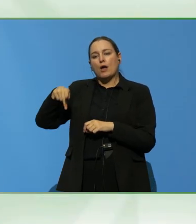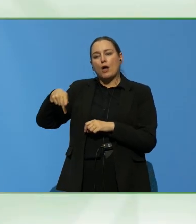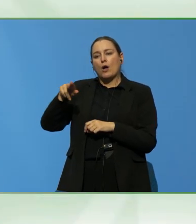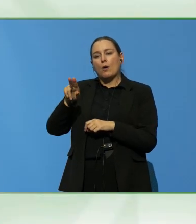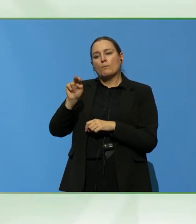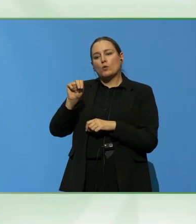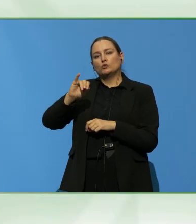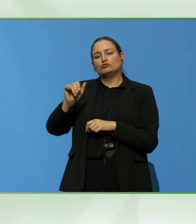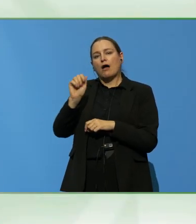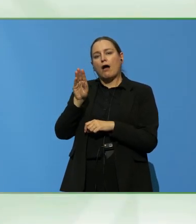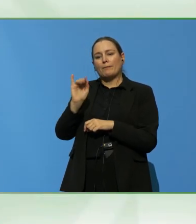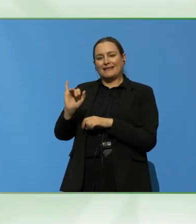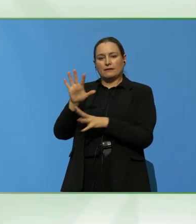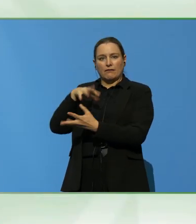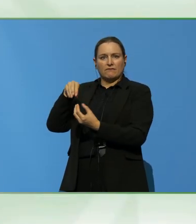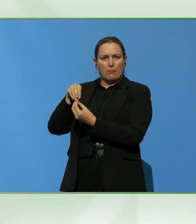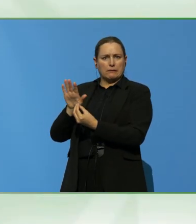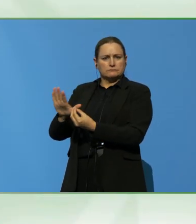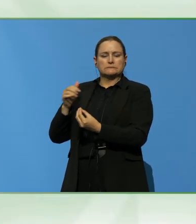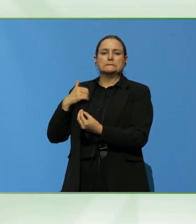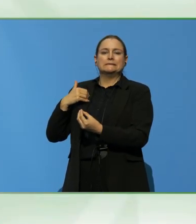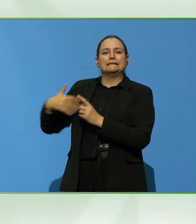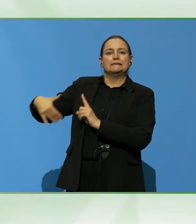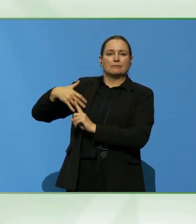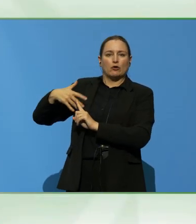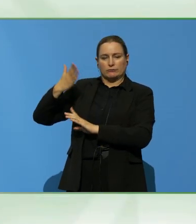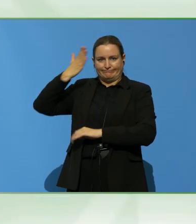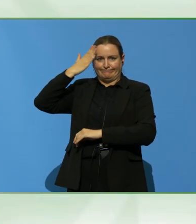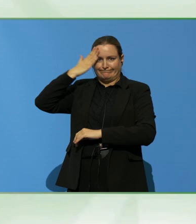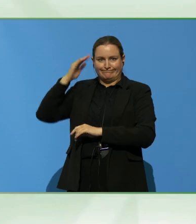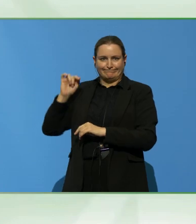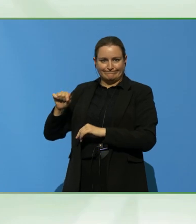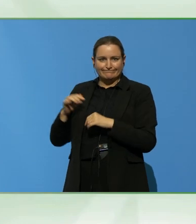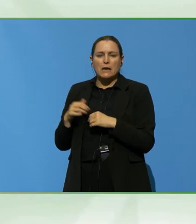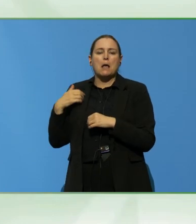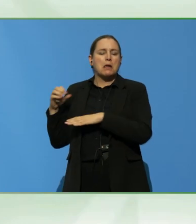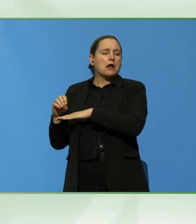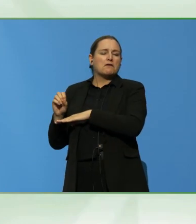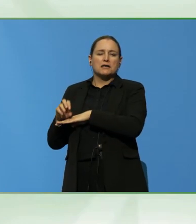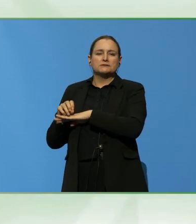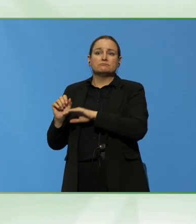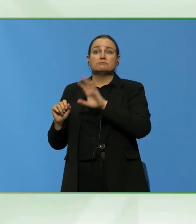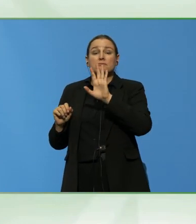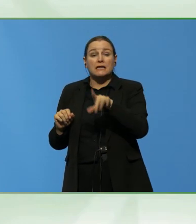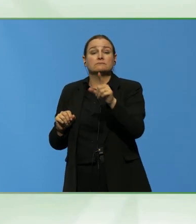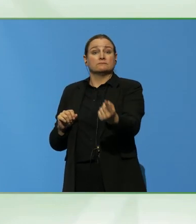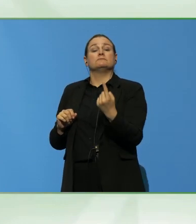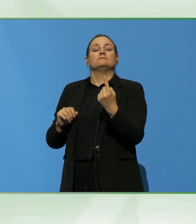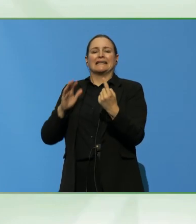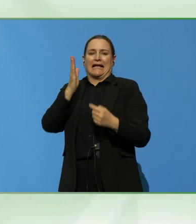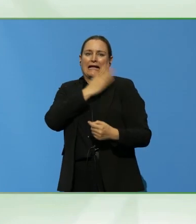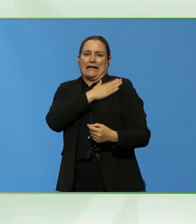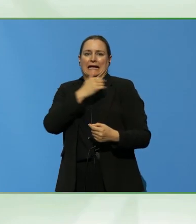I was also very fortunate to have the opportunity to audition for a role. And the role briefing wasn't looking for somebody who